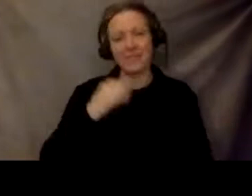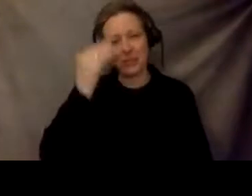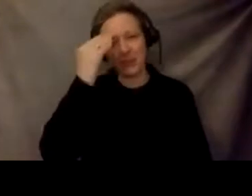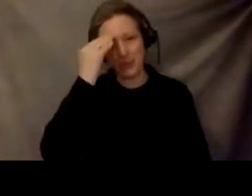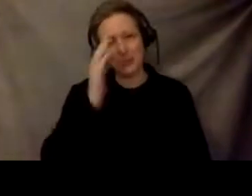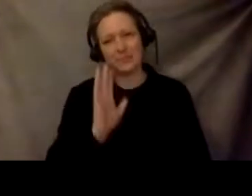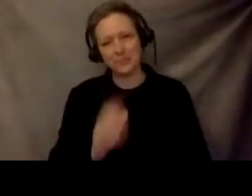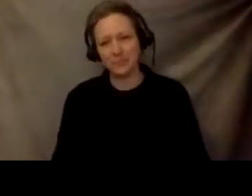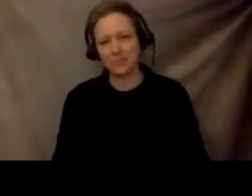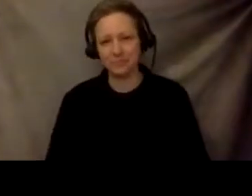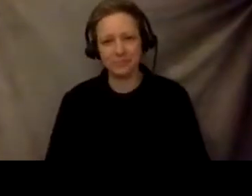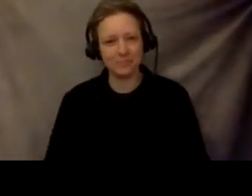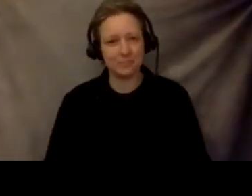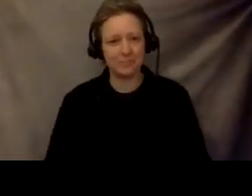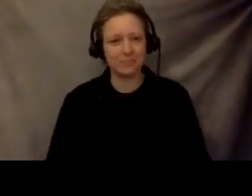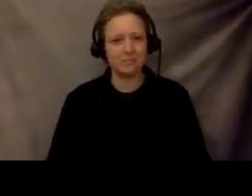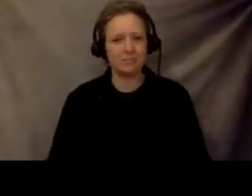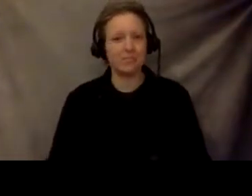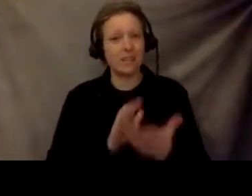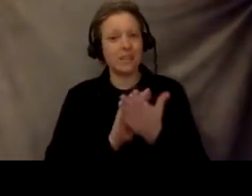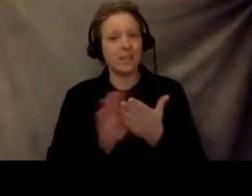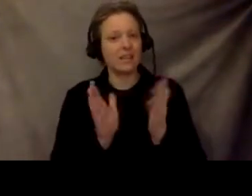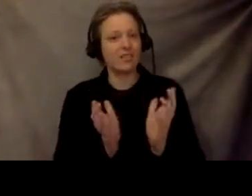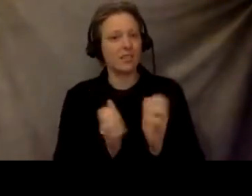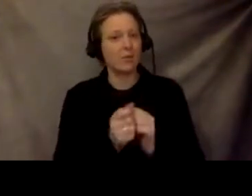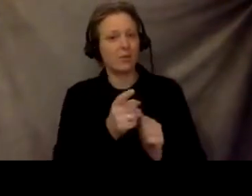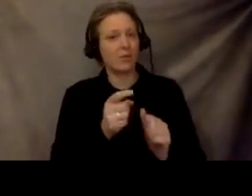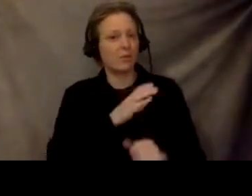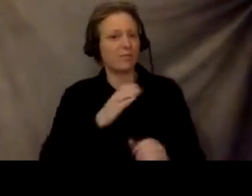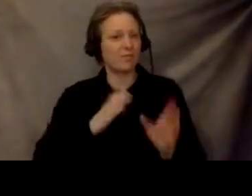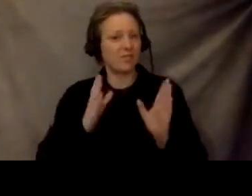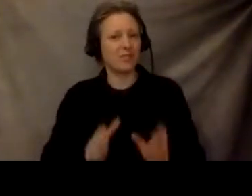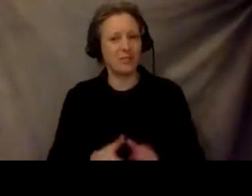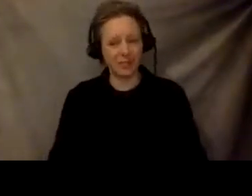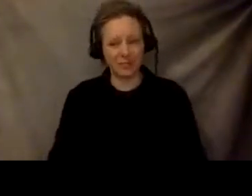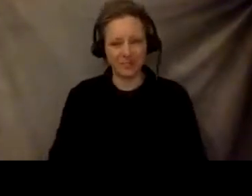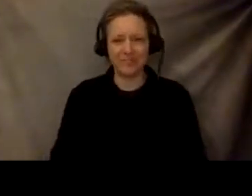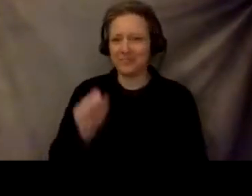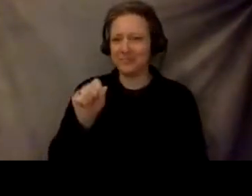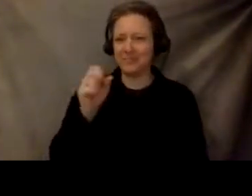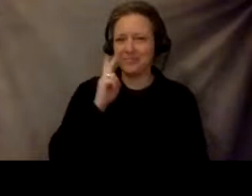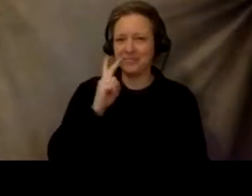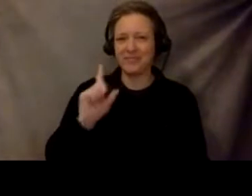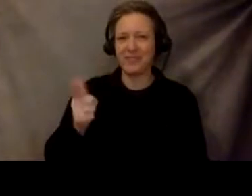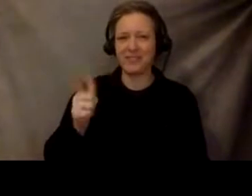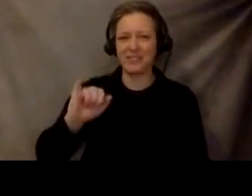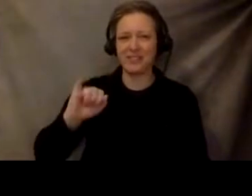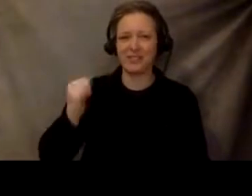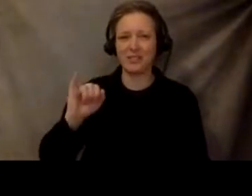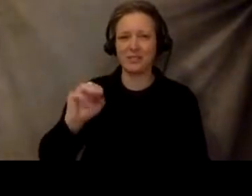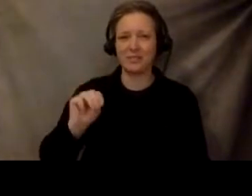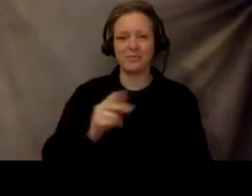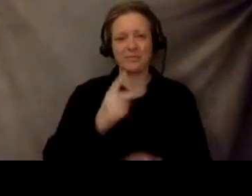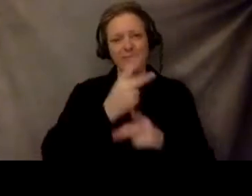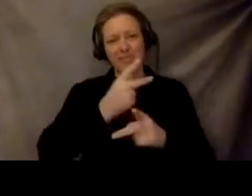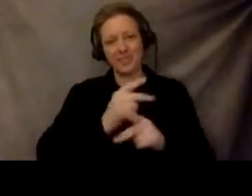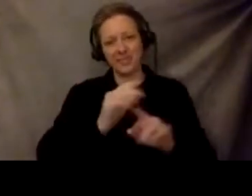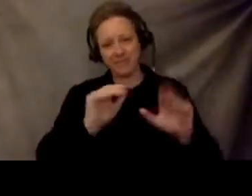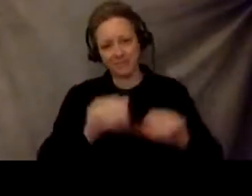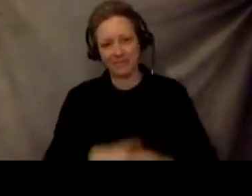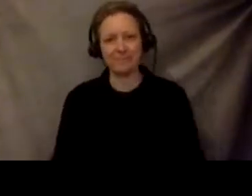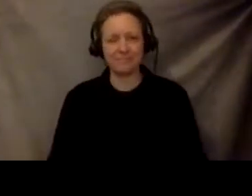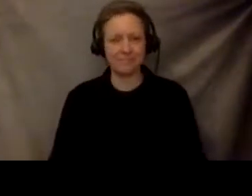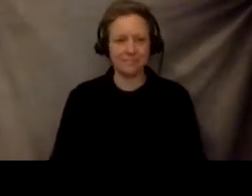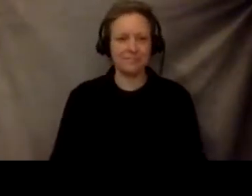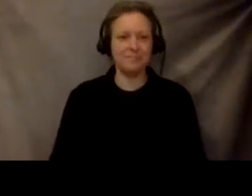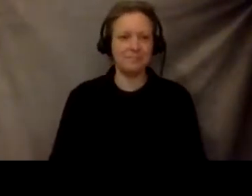So nice chat with you, Commissioner. Oh, yeah. See you later, Jim. Take care. See you